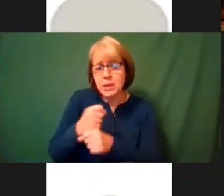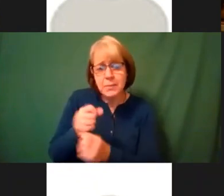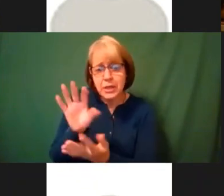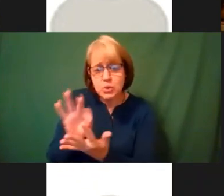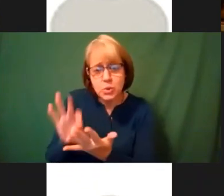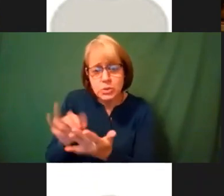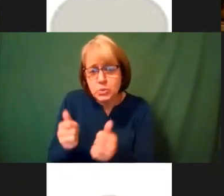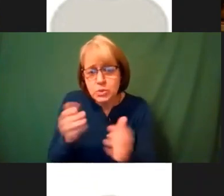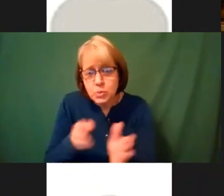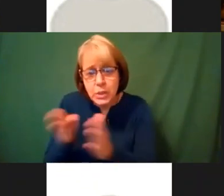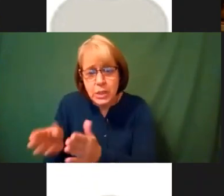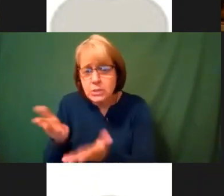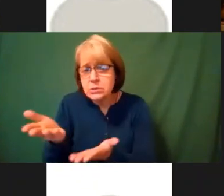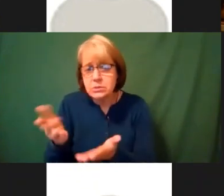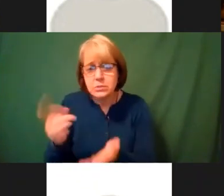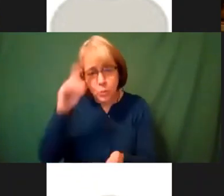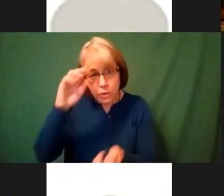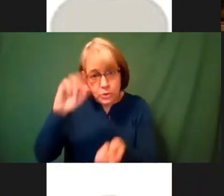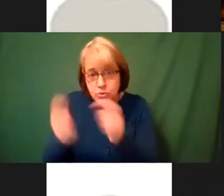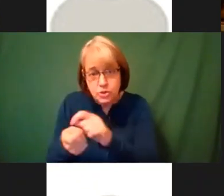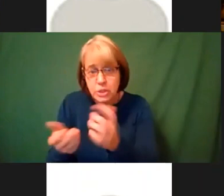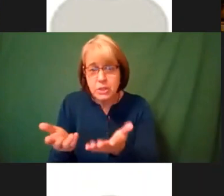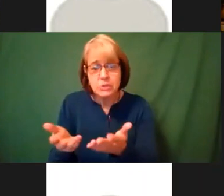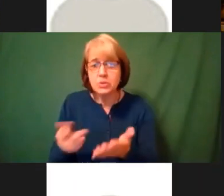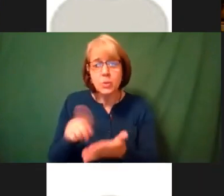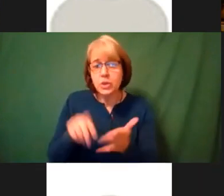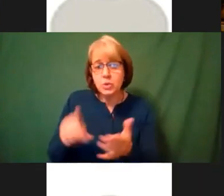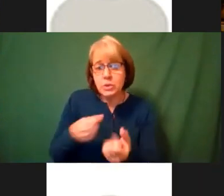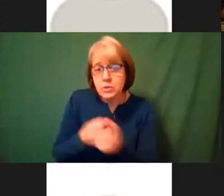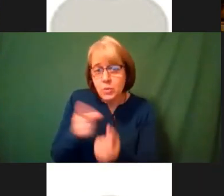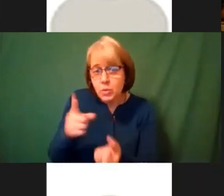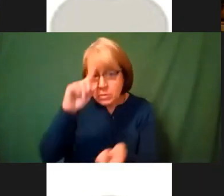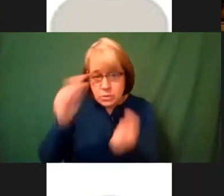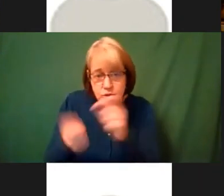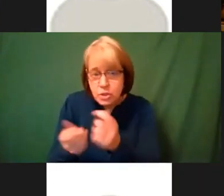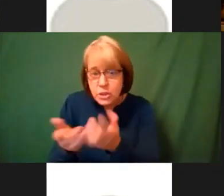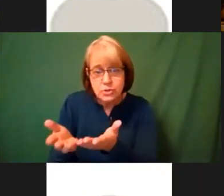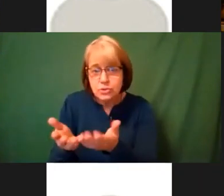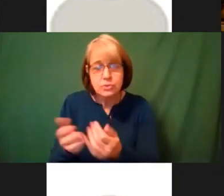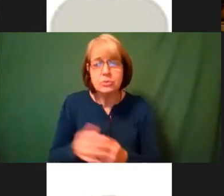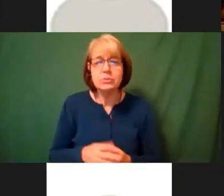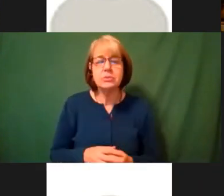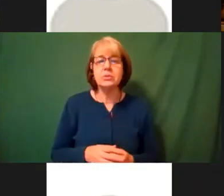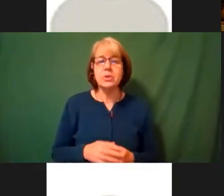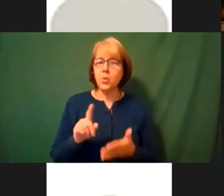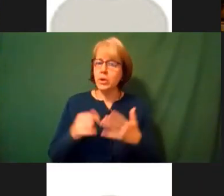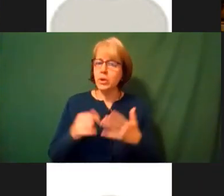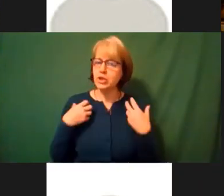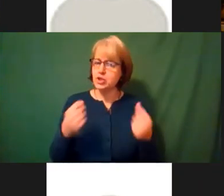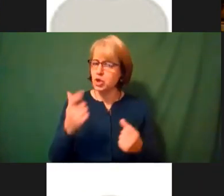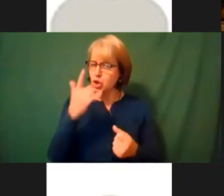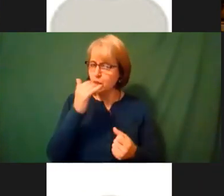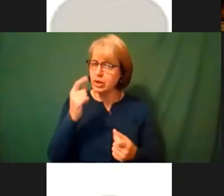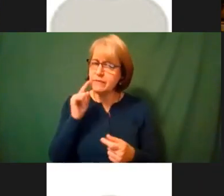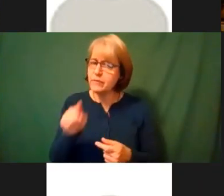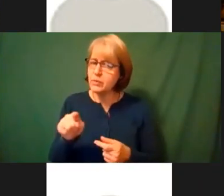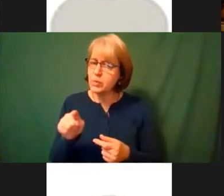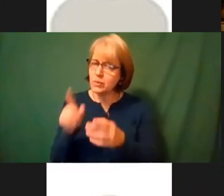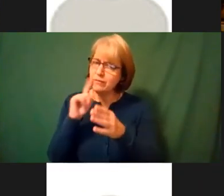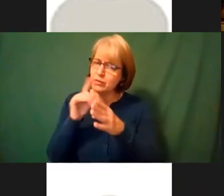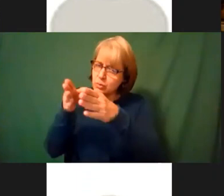differently? What do you need in order to make that choice? What does courage look like for